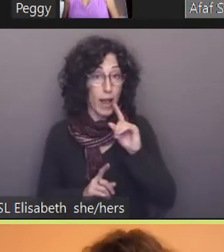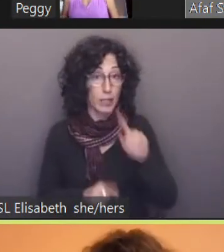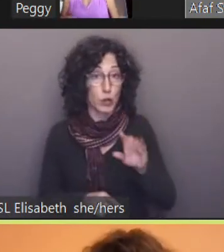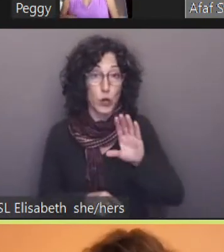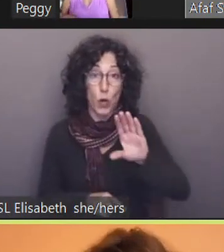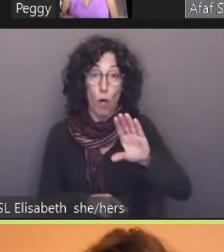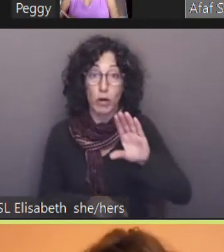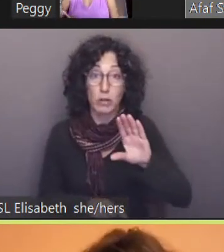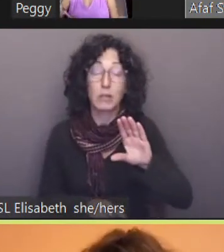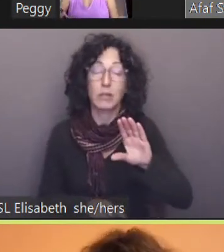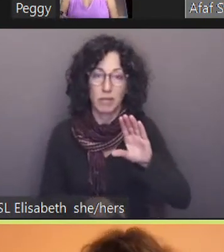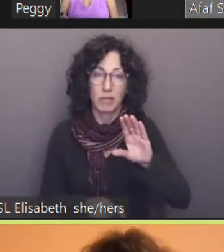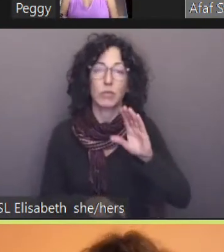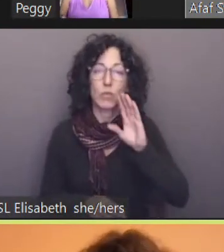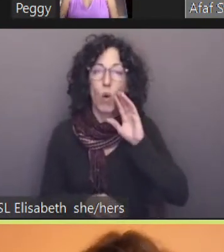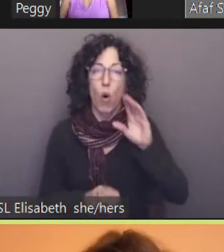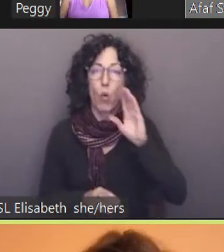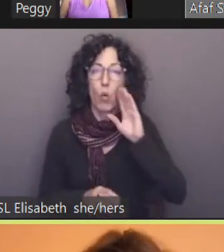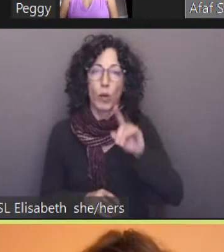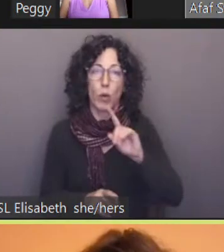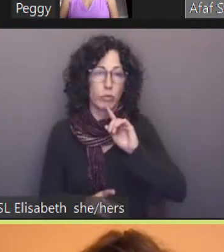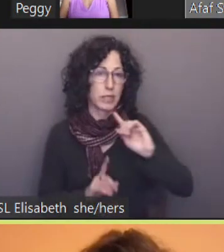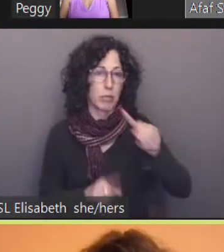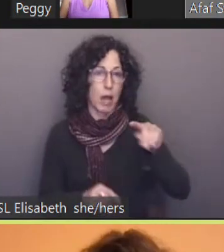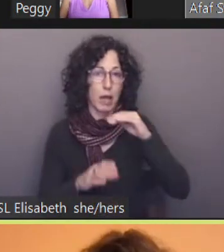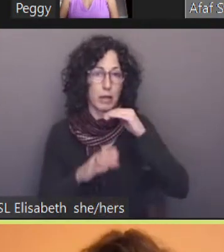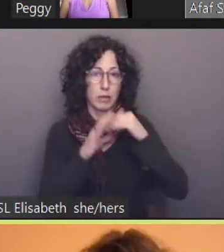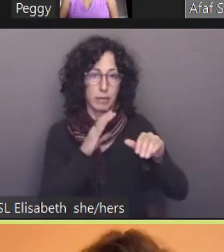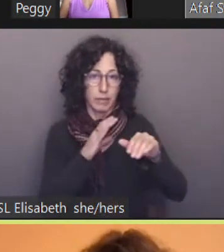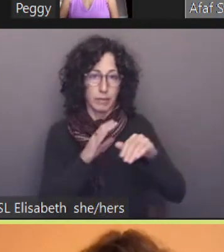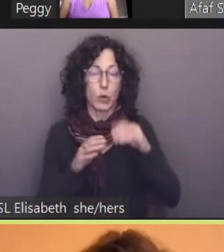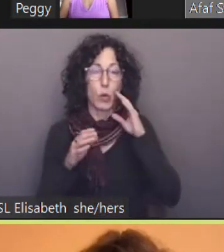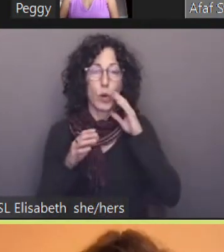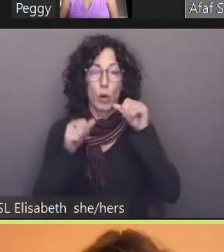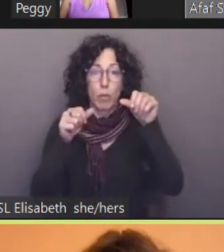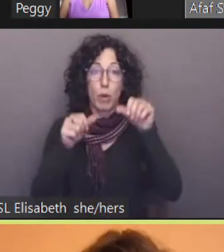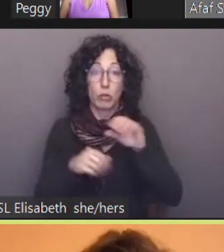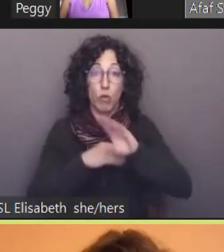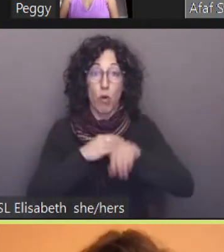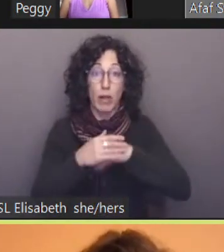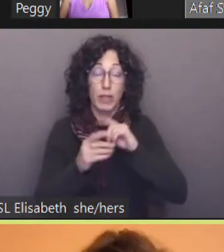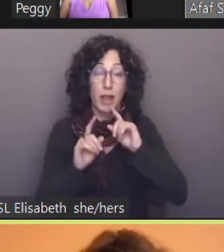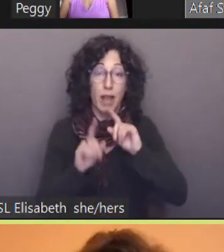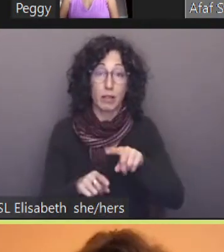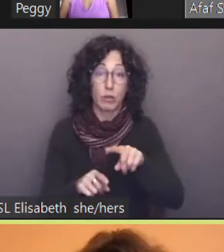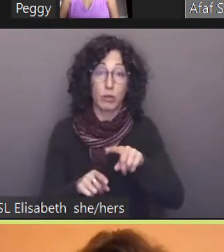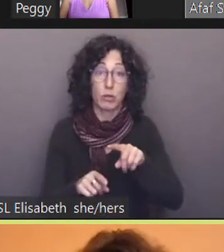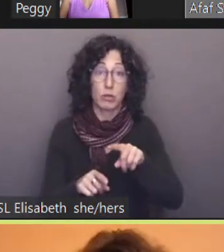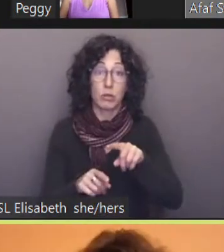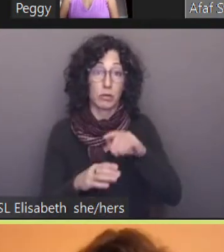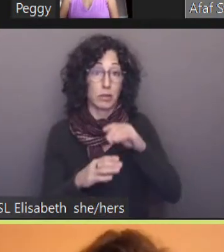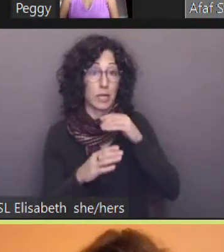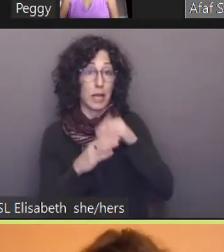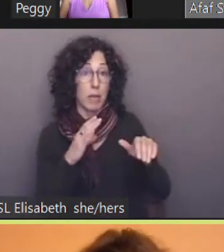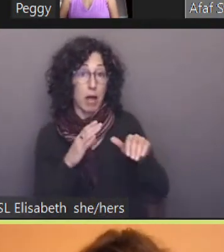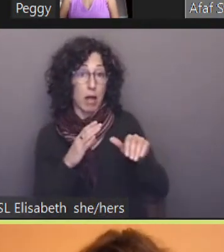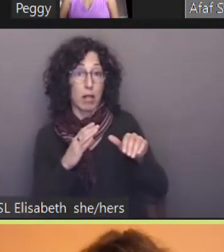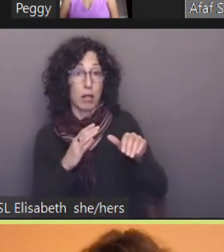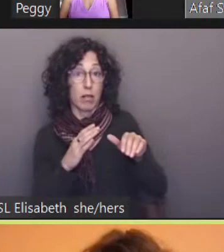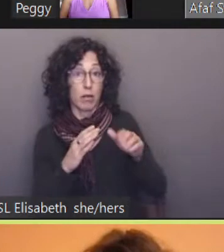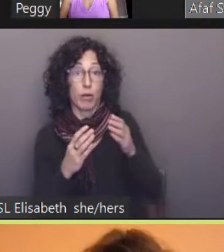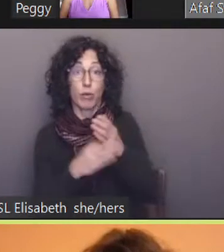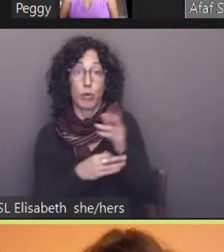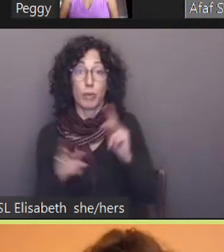answers over the next week or so, and post all of the answers either through an email through the attendees and send out